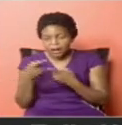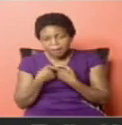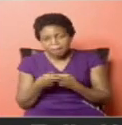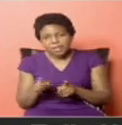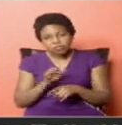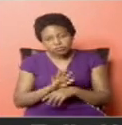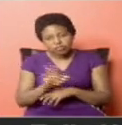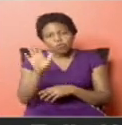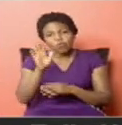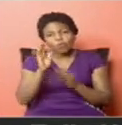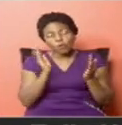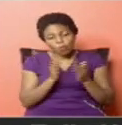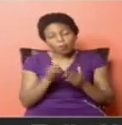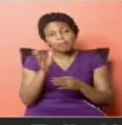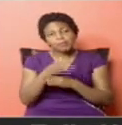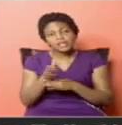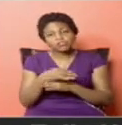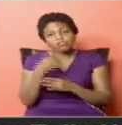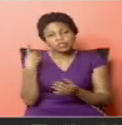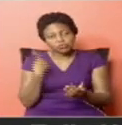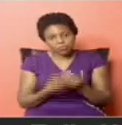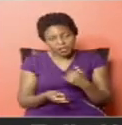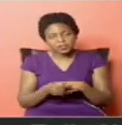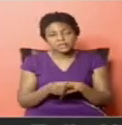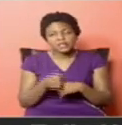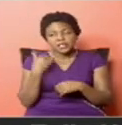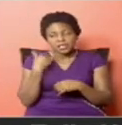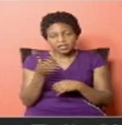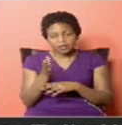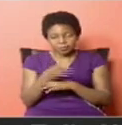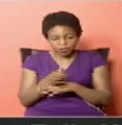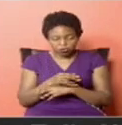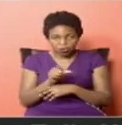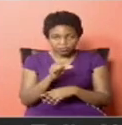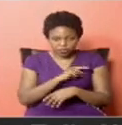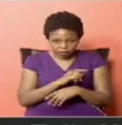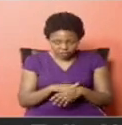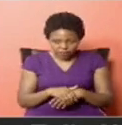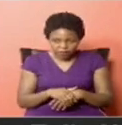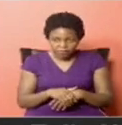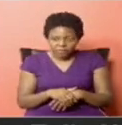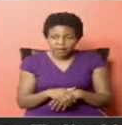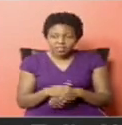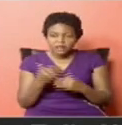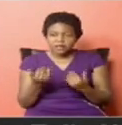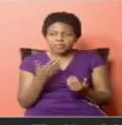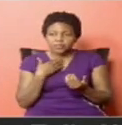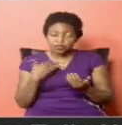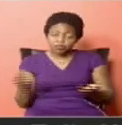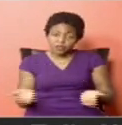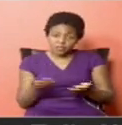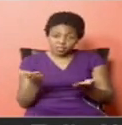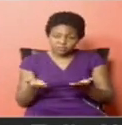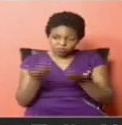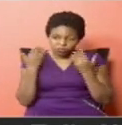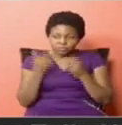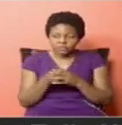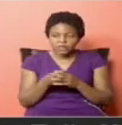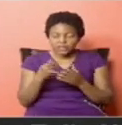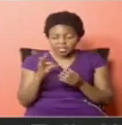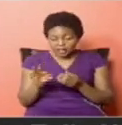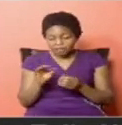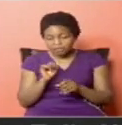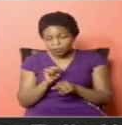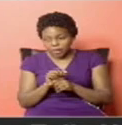your own ministry is informed to push even further for you. I want to encourage you, if you have not yet done